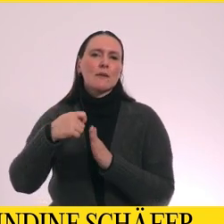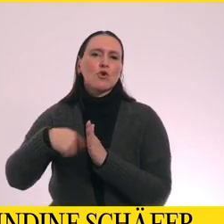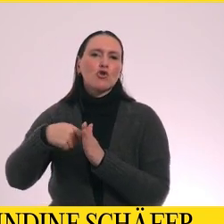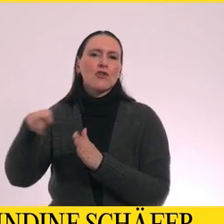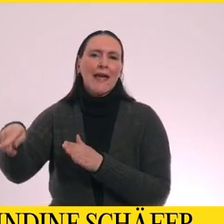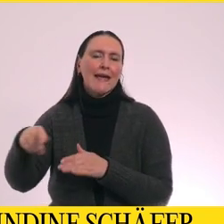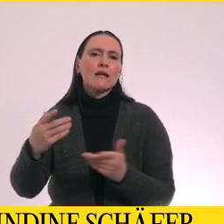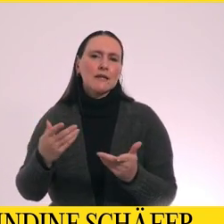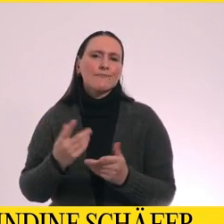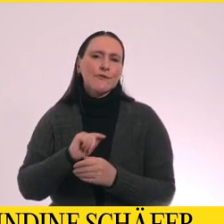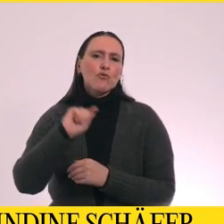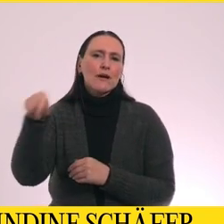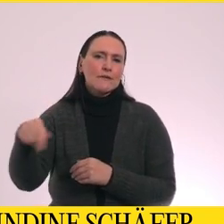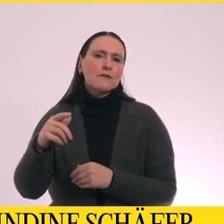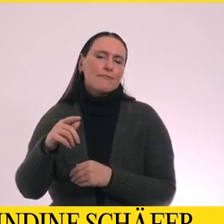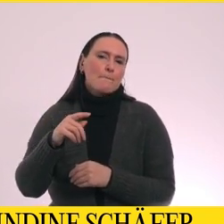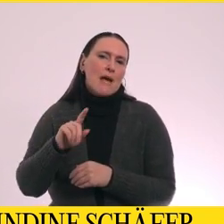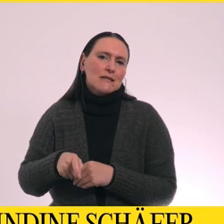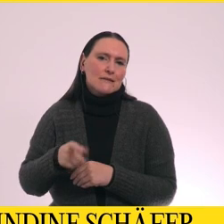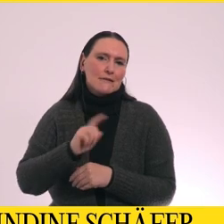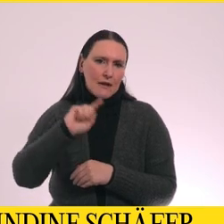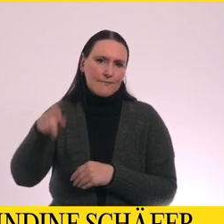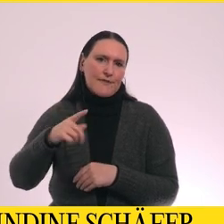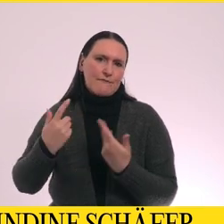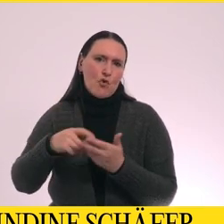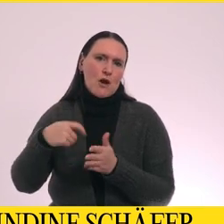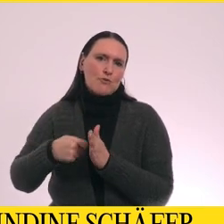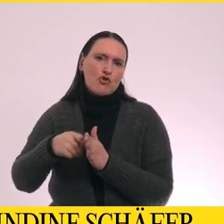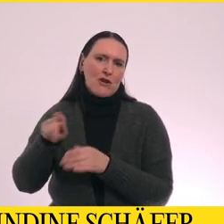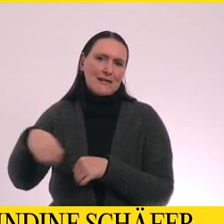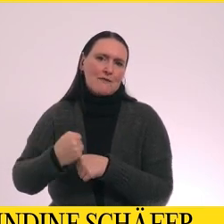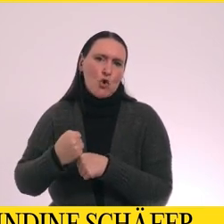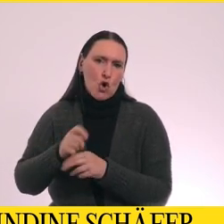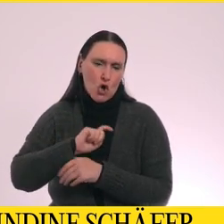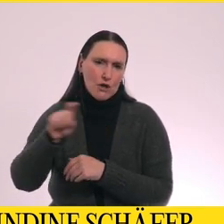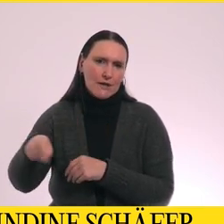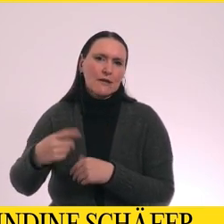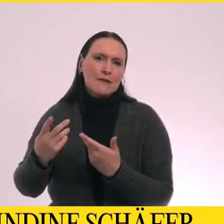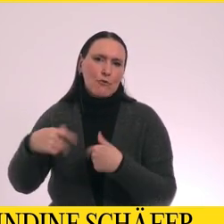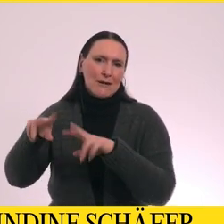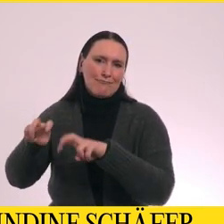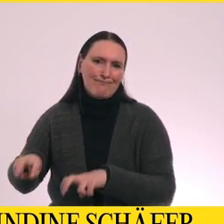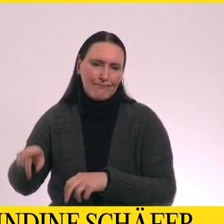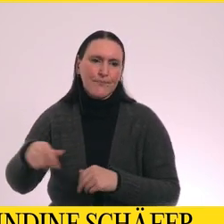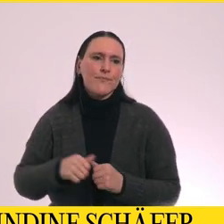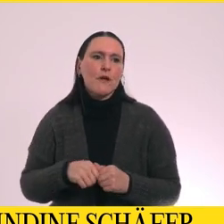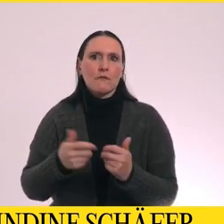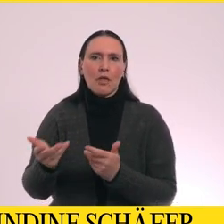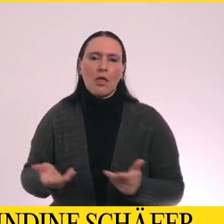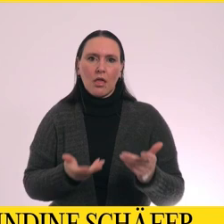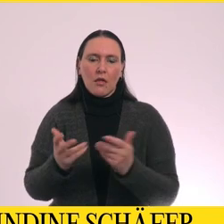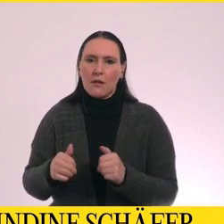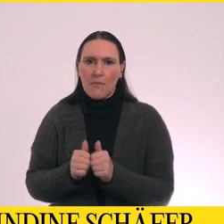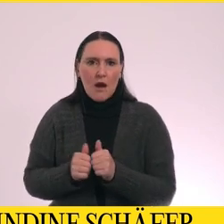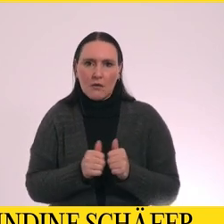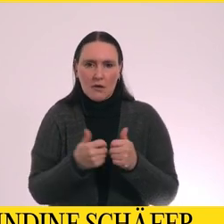Armstrong, concretely. And the connection is really, really bad there. So sadly, even though we've really tried our